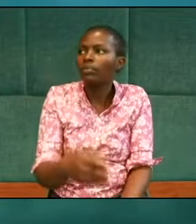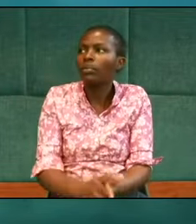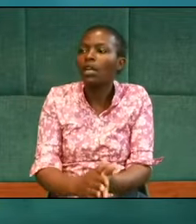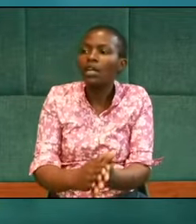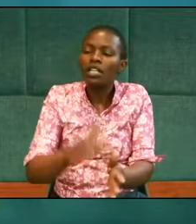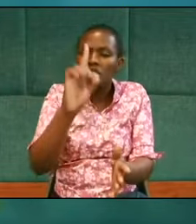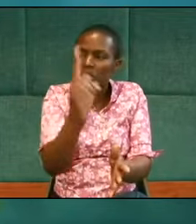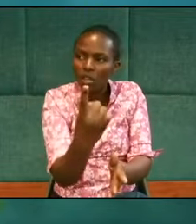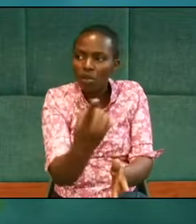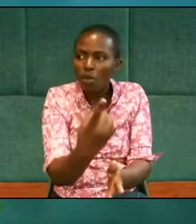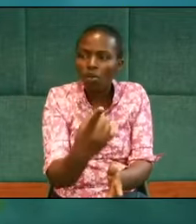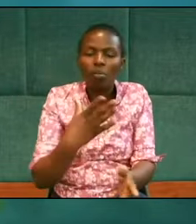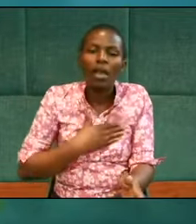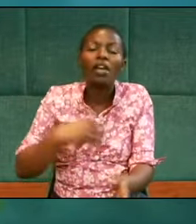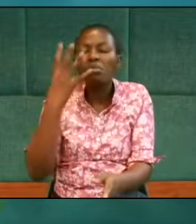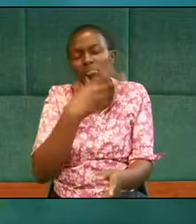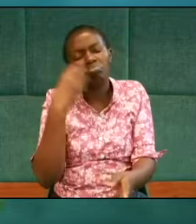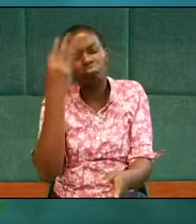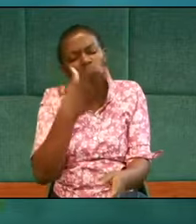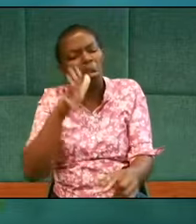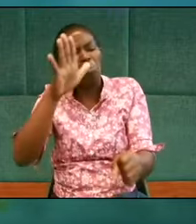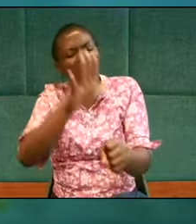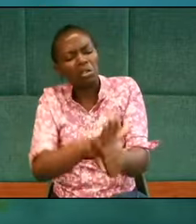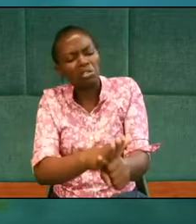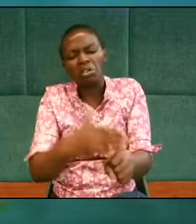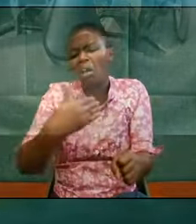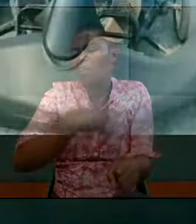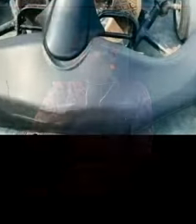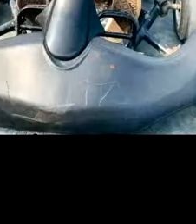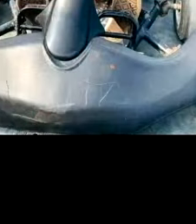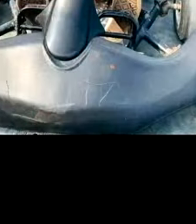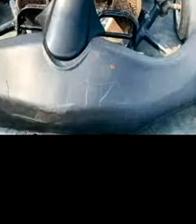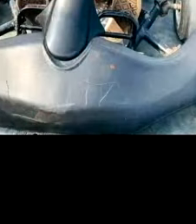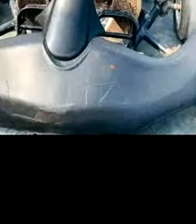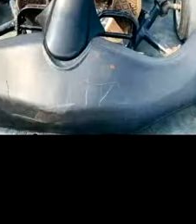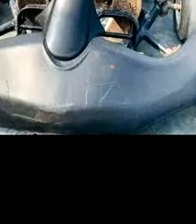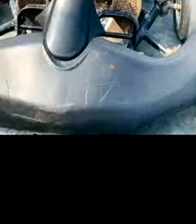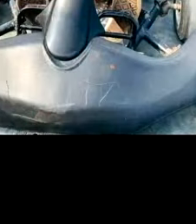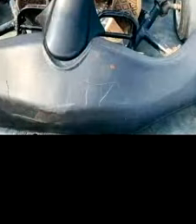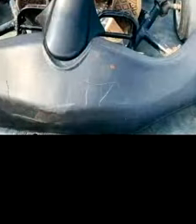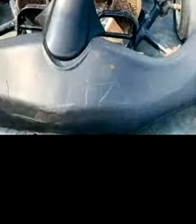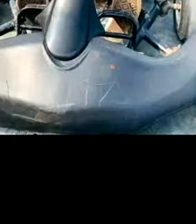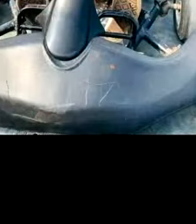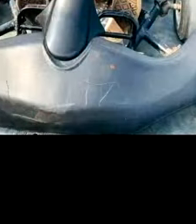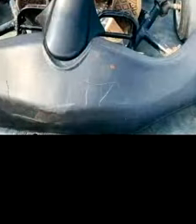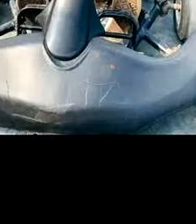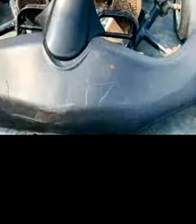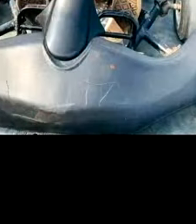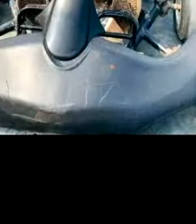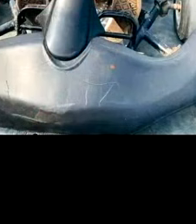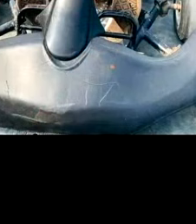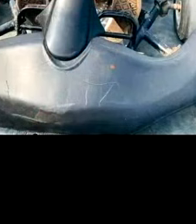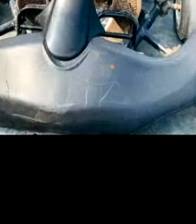her, don't be under any pressure. Take your time until you find a beautiful,